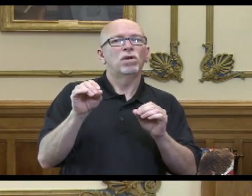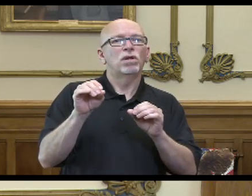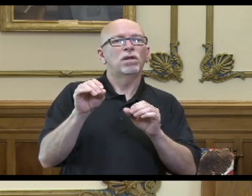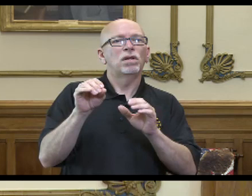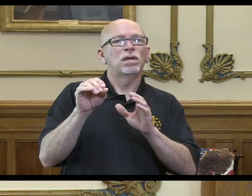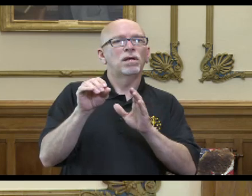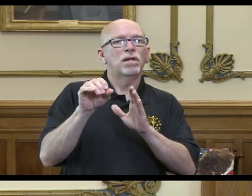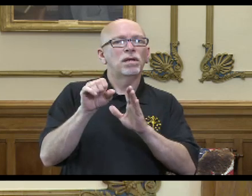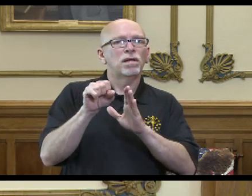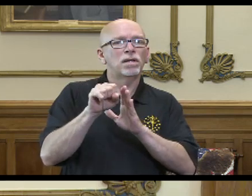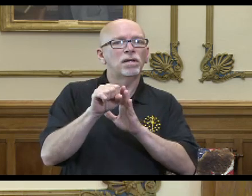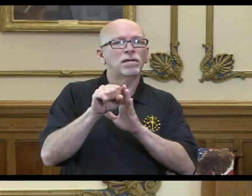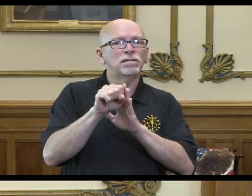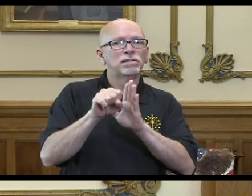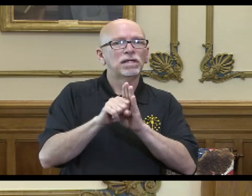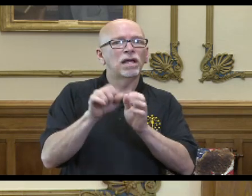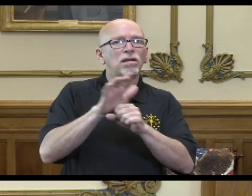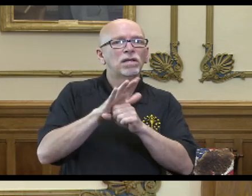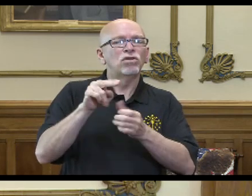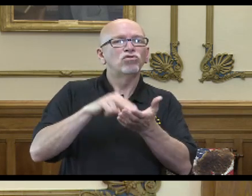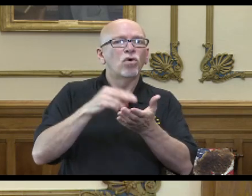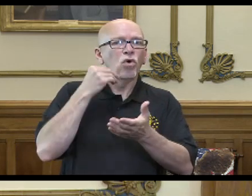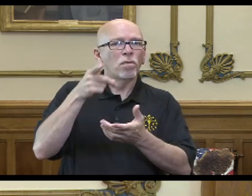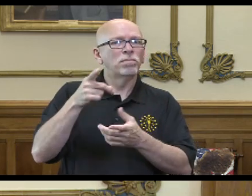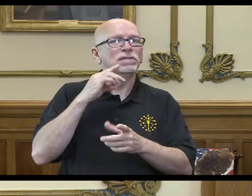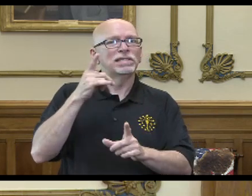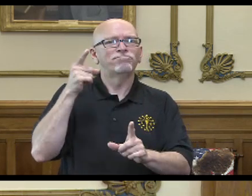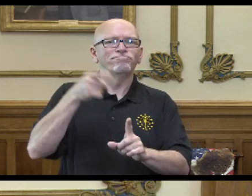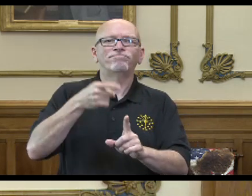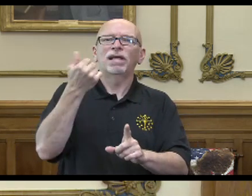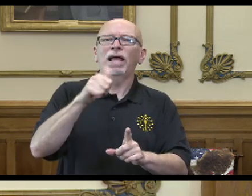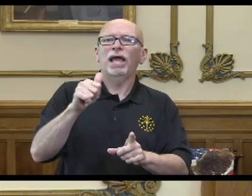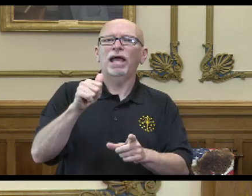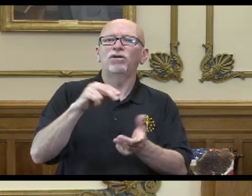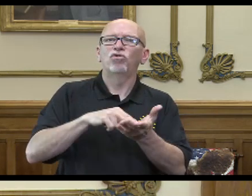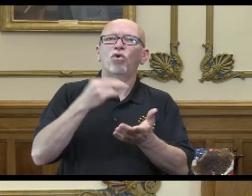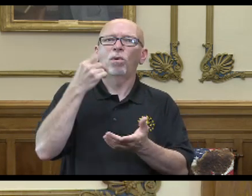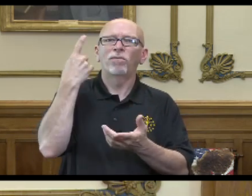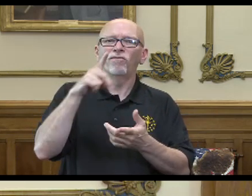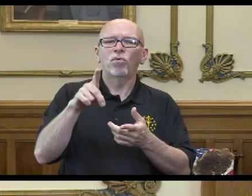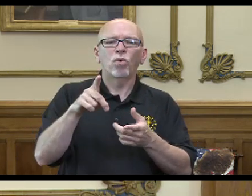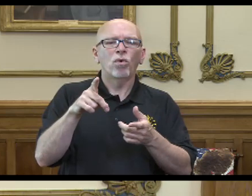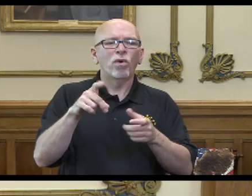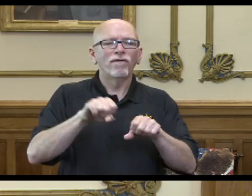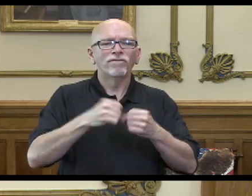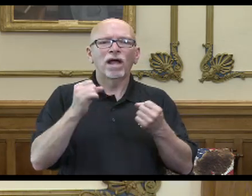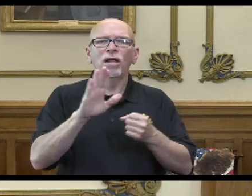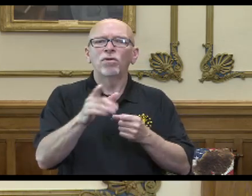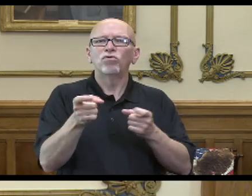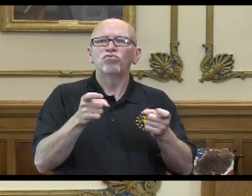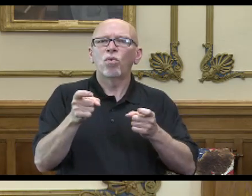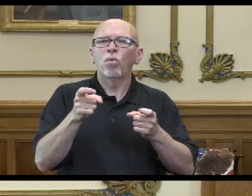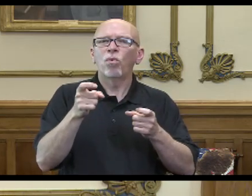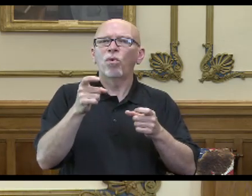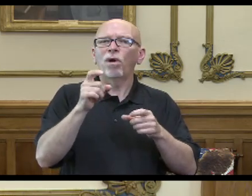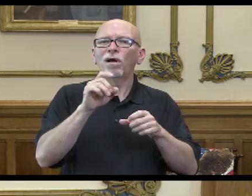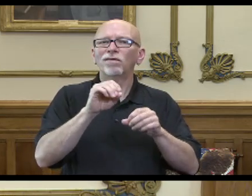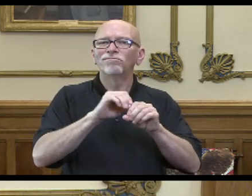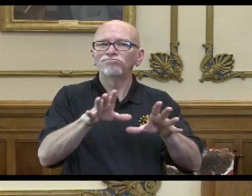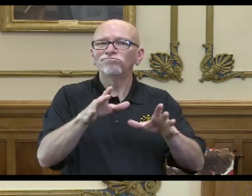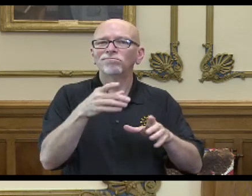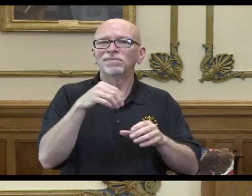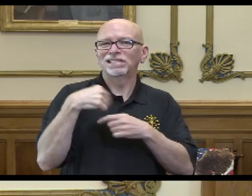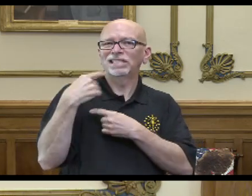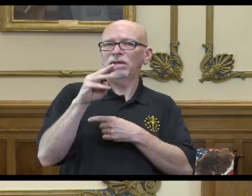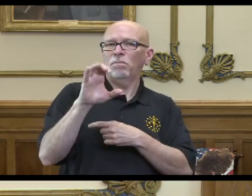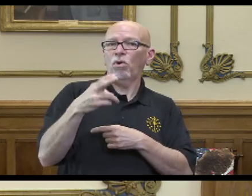region for nursing homes has cited any homes for infection control violations since March. Is that the case? Are you